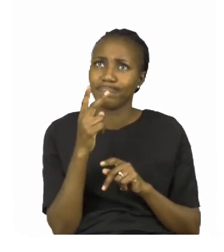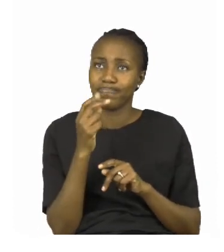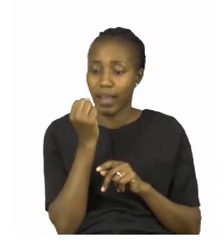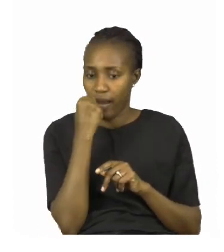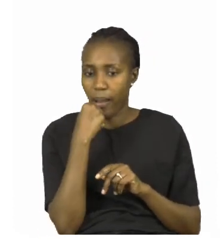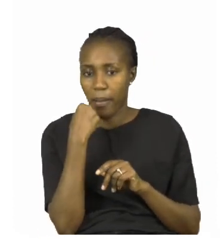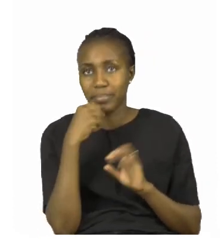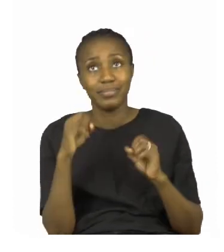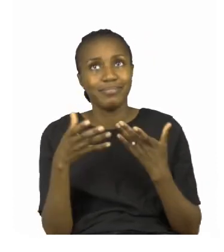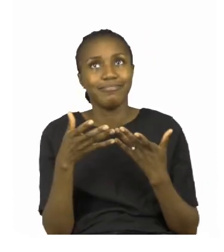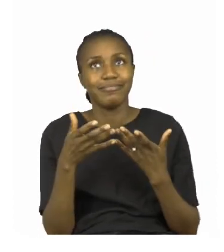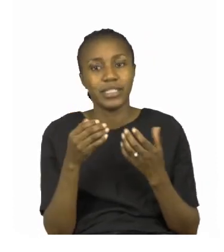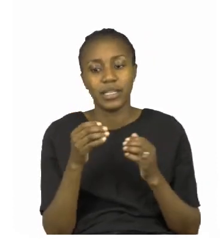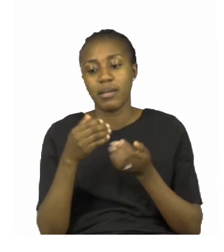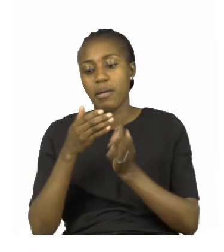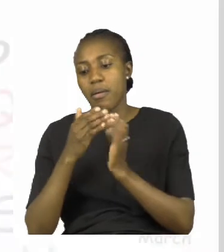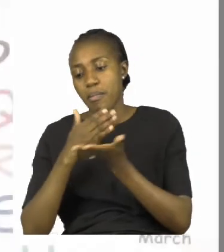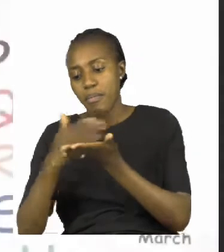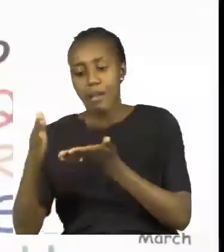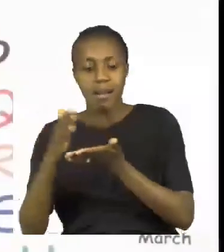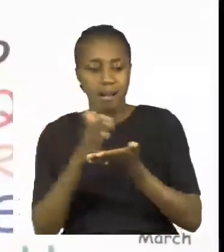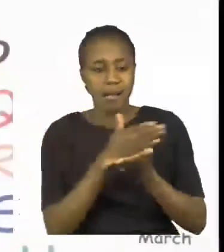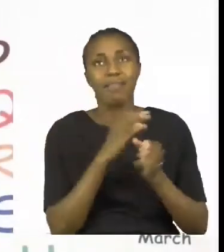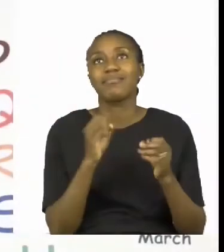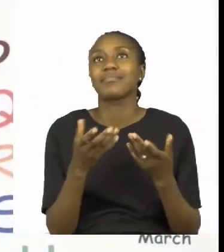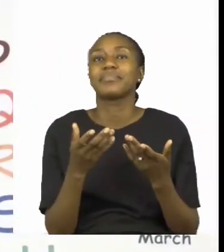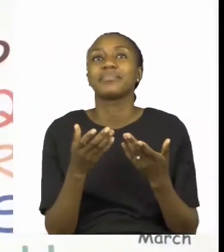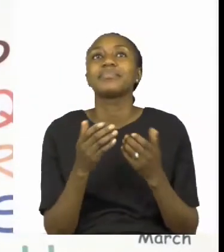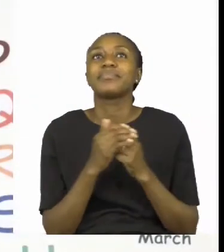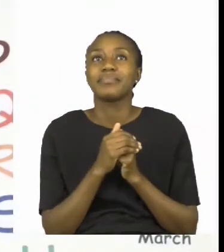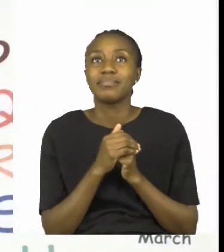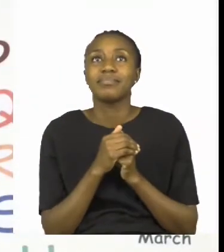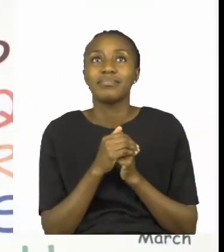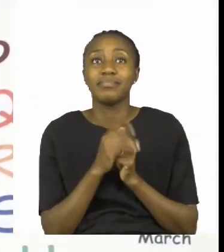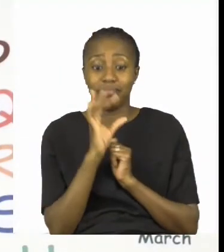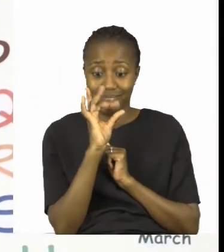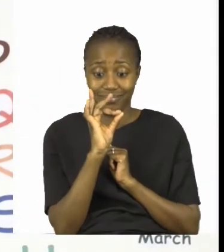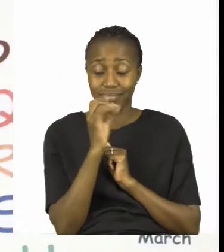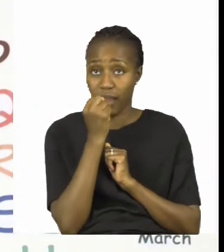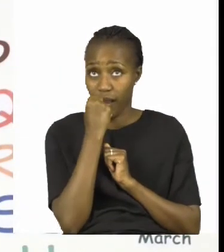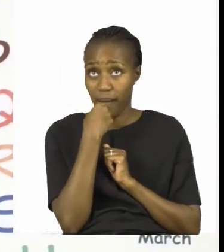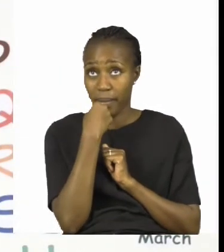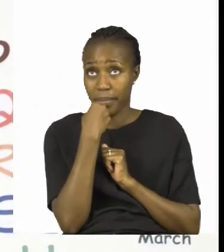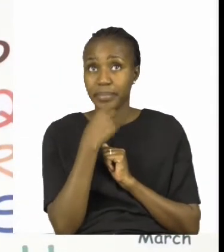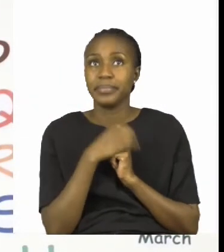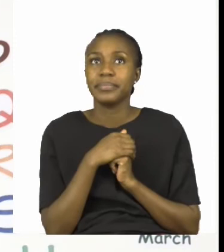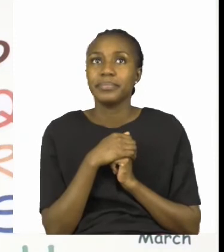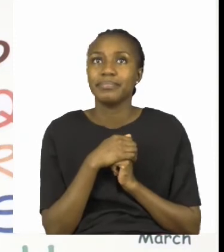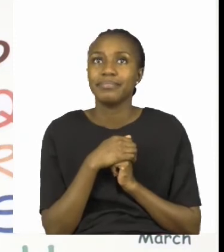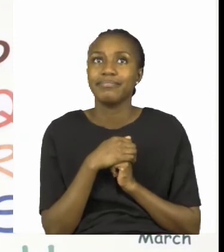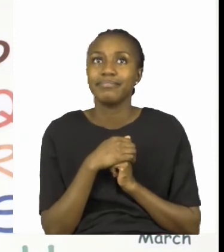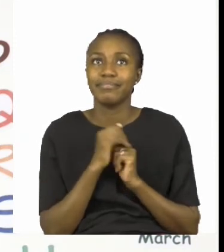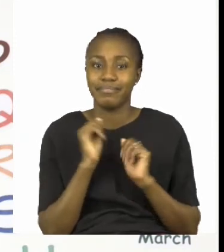many each will get. Now we know that there are 8 apples, so Sarah and Sean